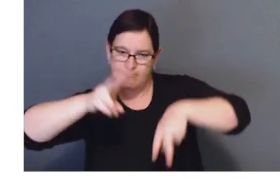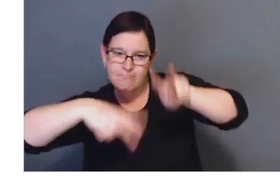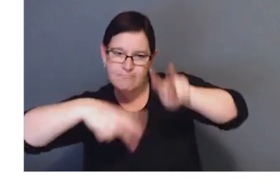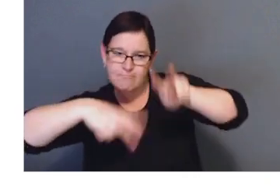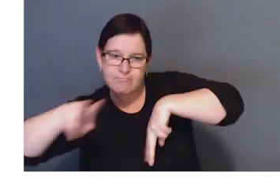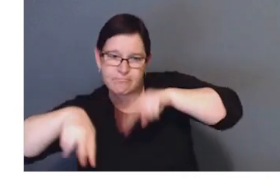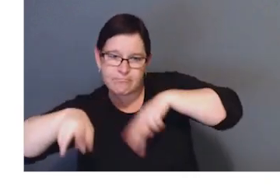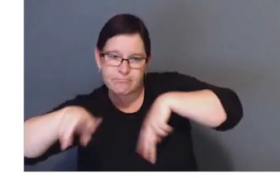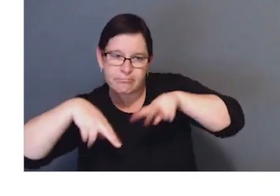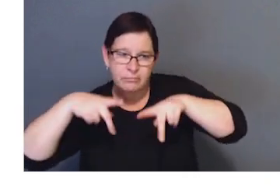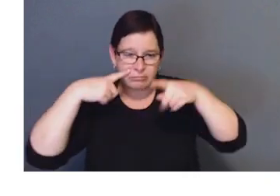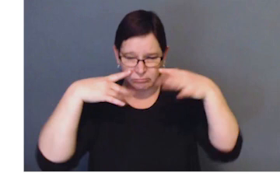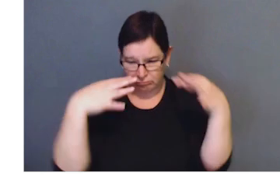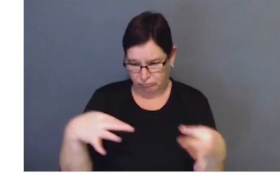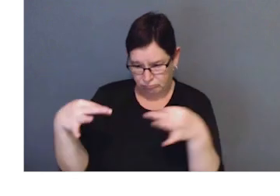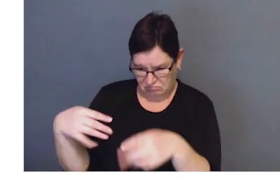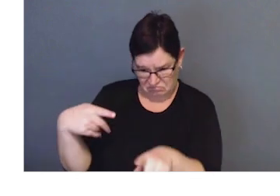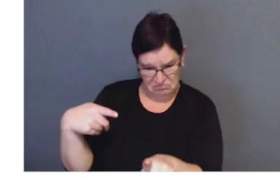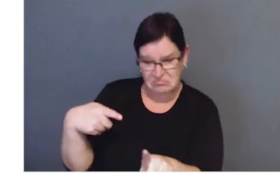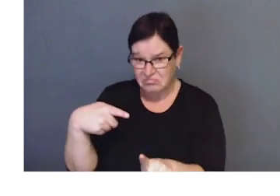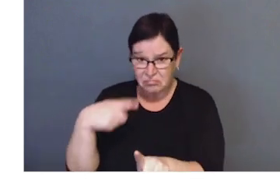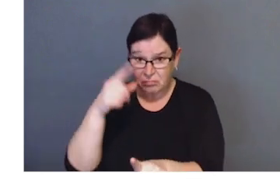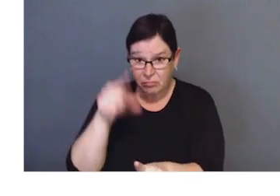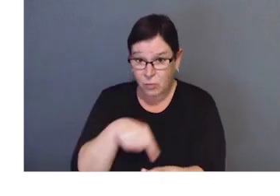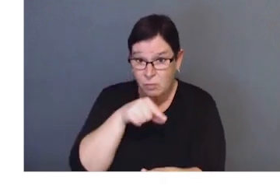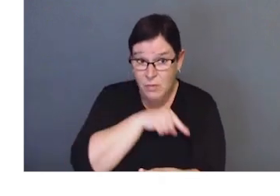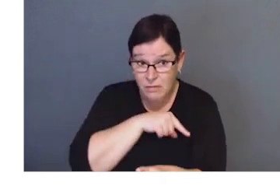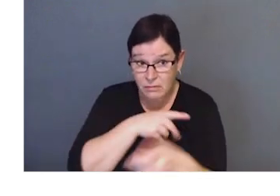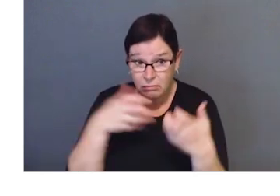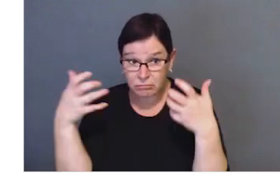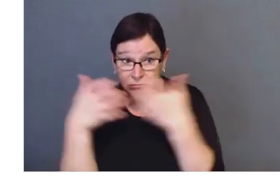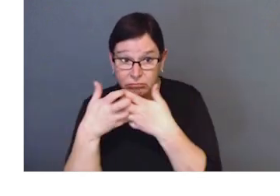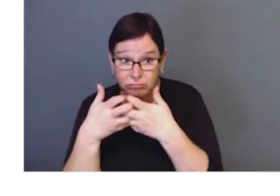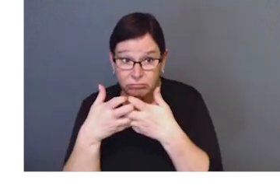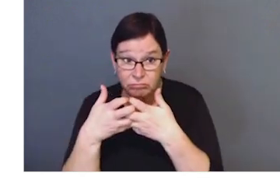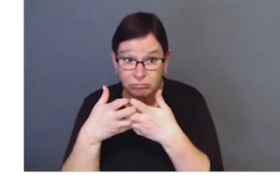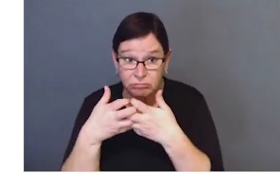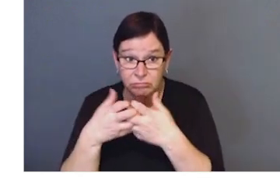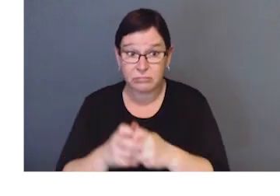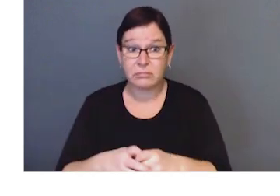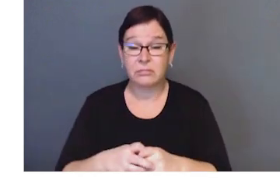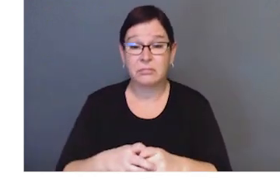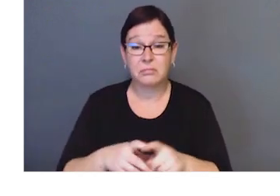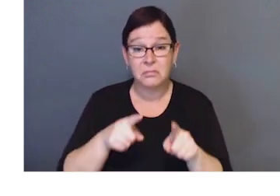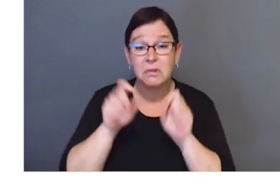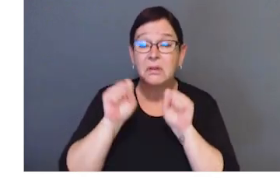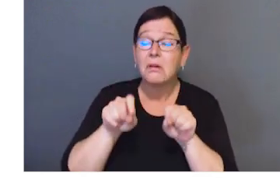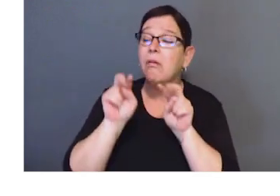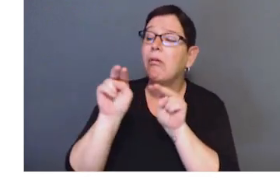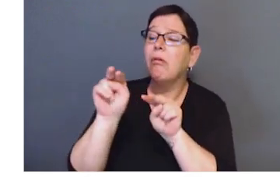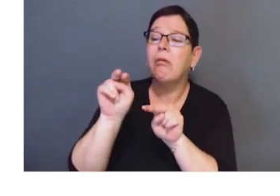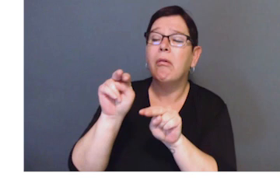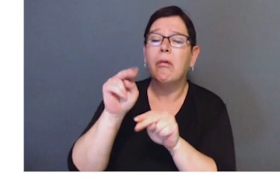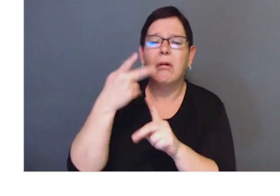eligibility. You can track the progress of your application by logging into My Account.